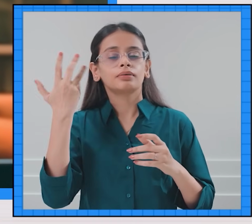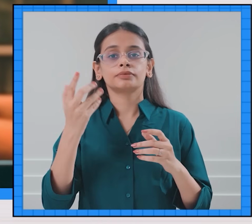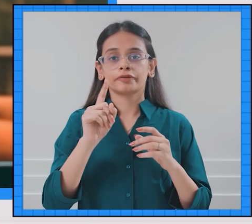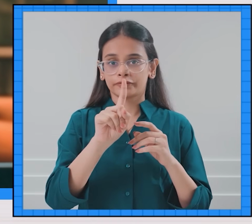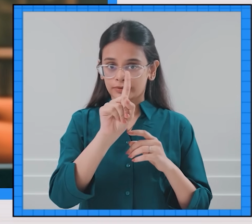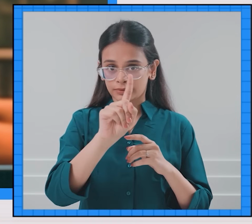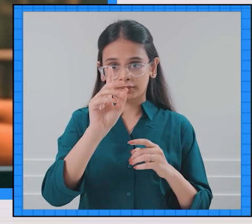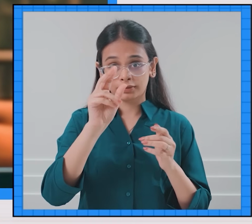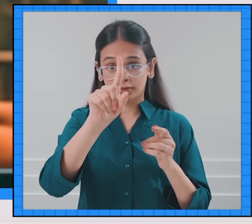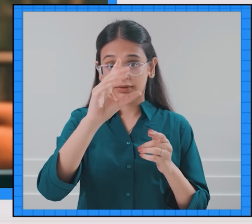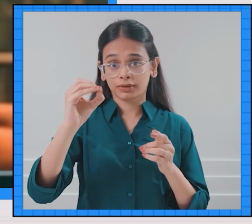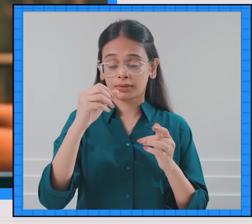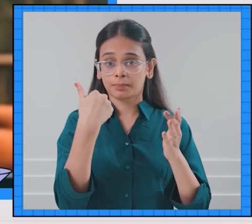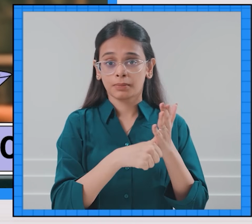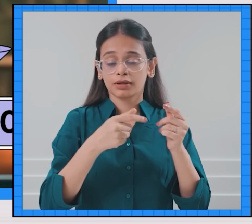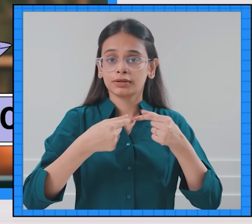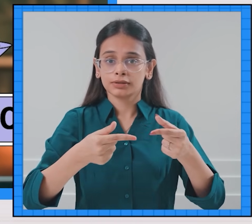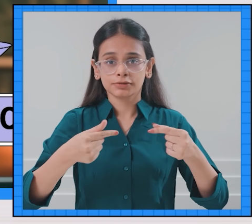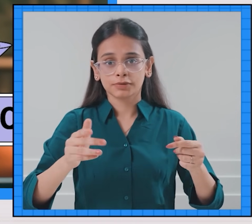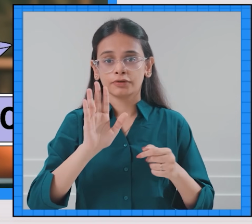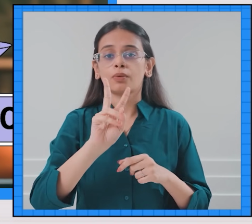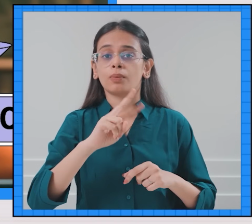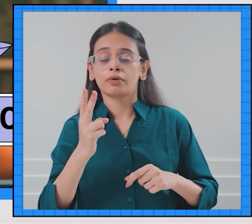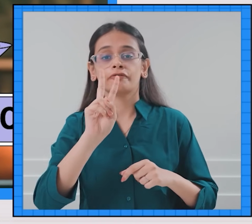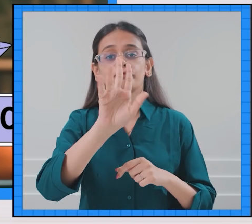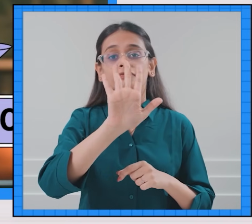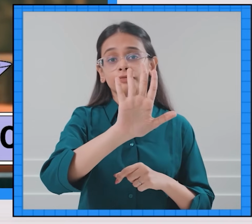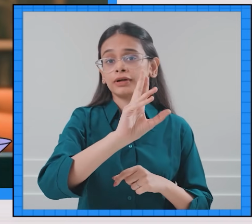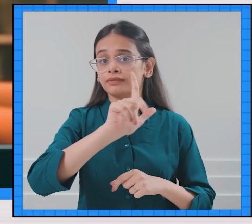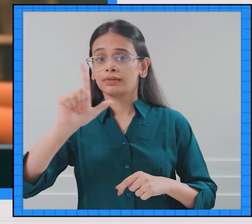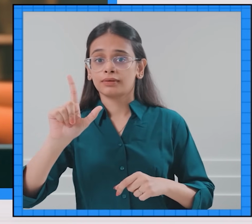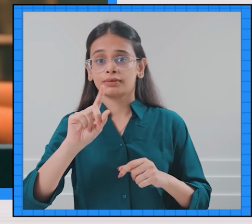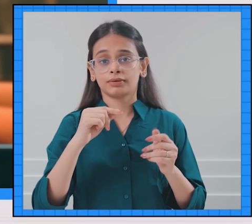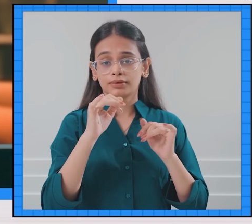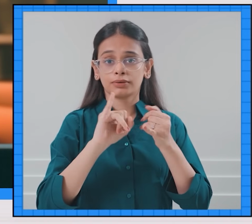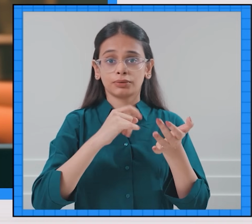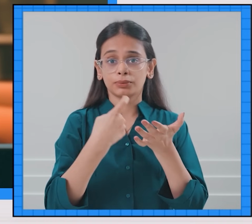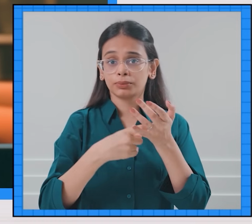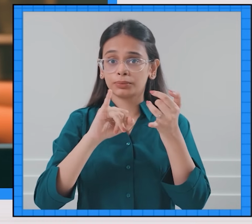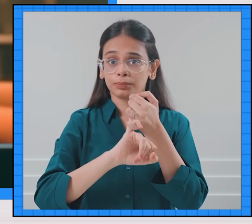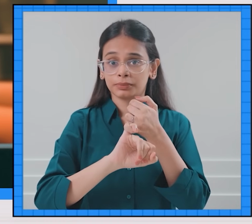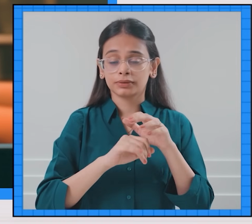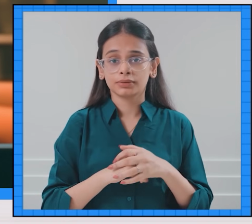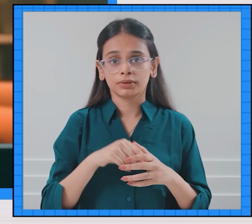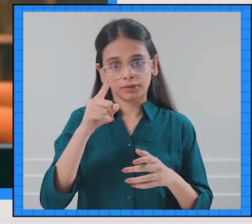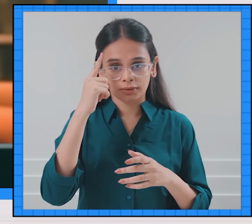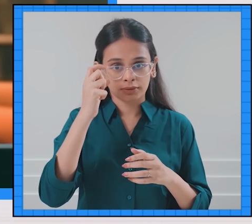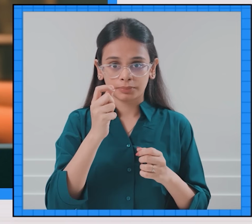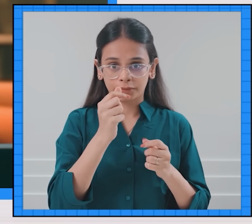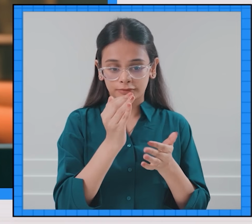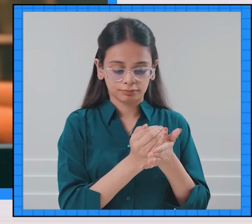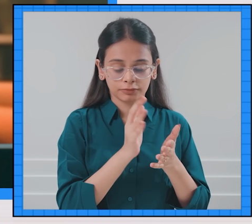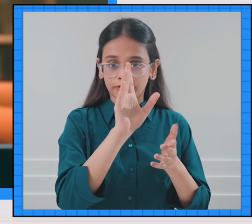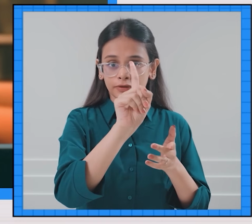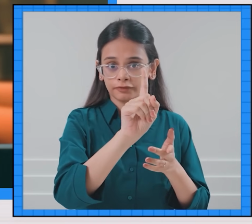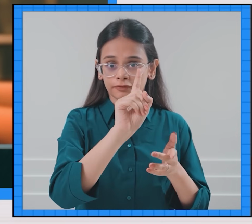that number is 10 months expenses or maybe about 5 lakhs in rupee terms. Now that you've identified what is the corpus requirement,